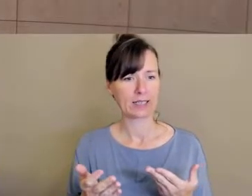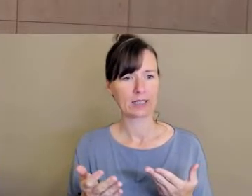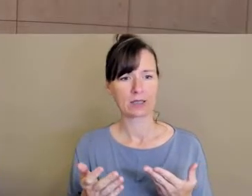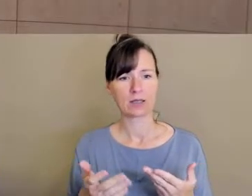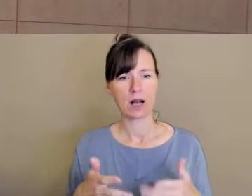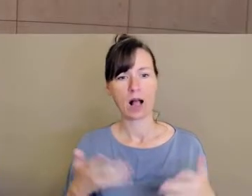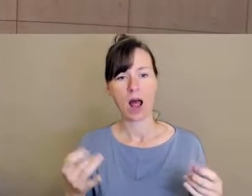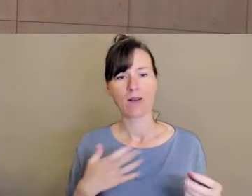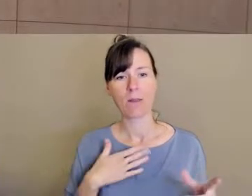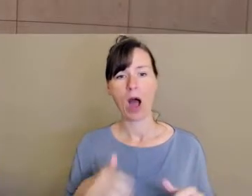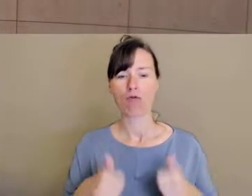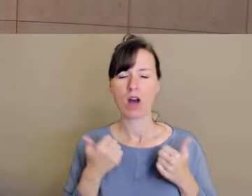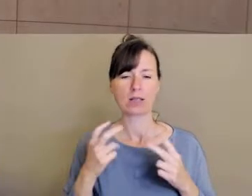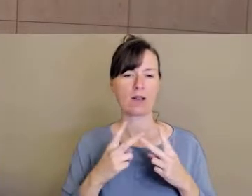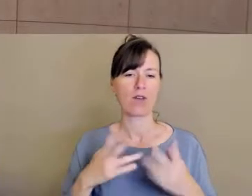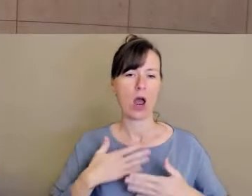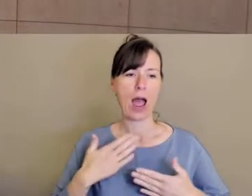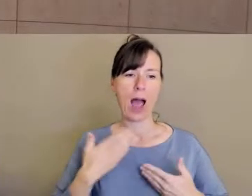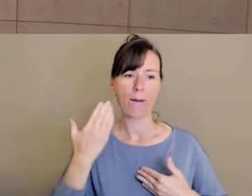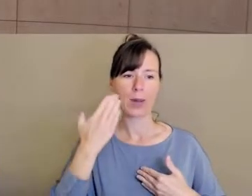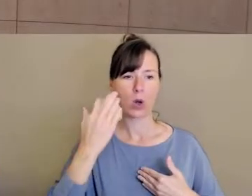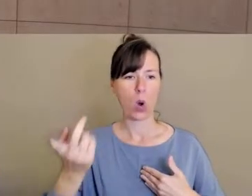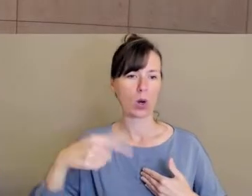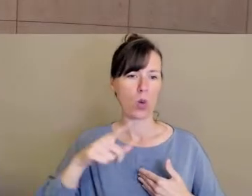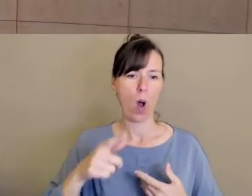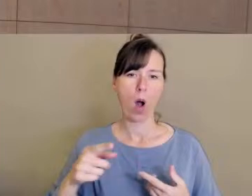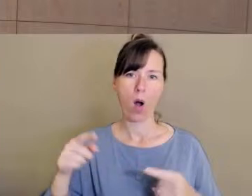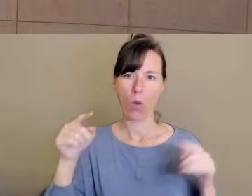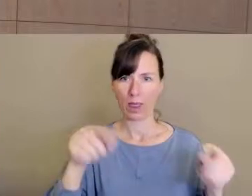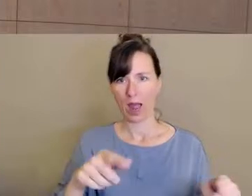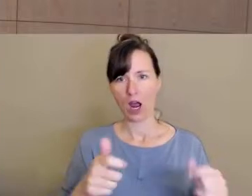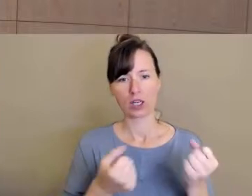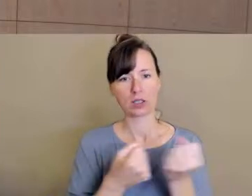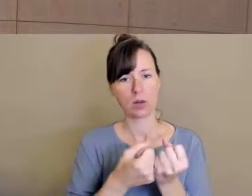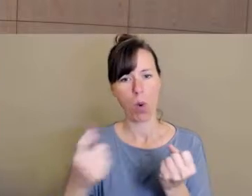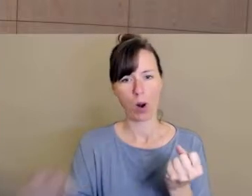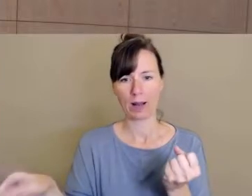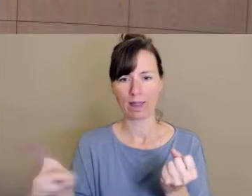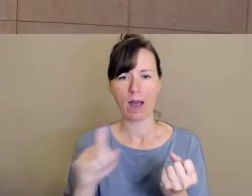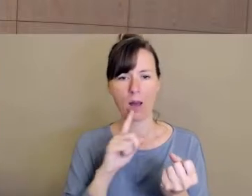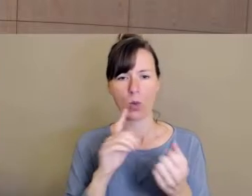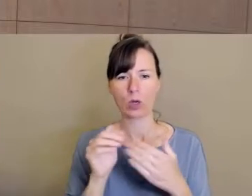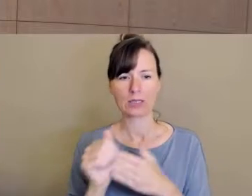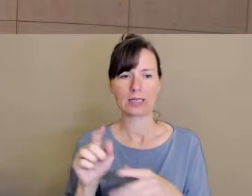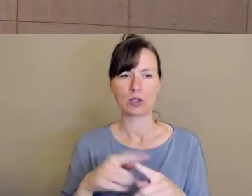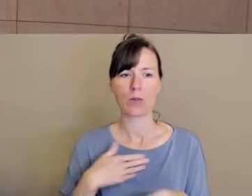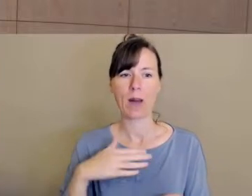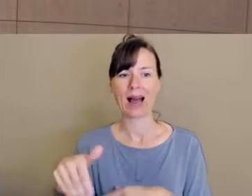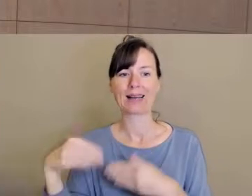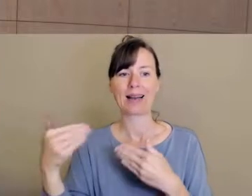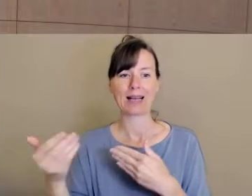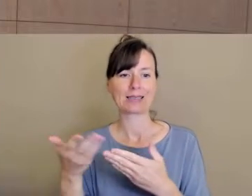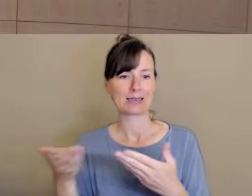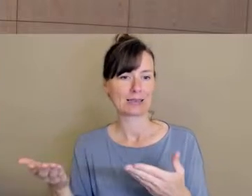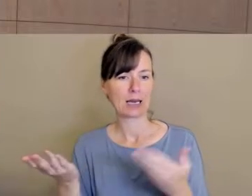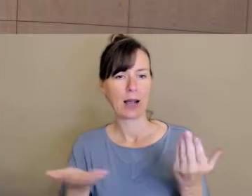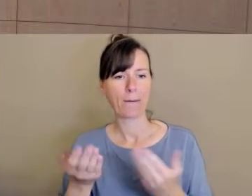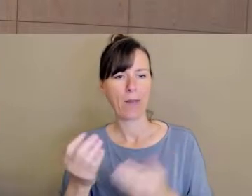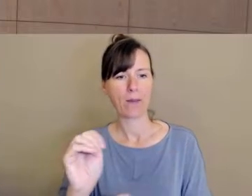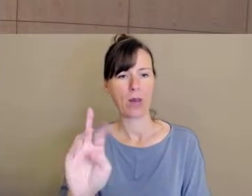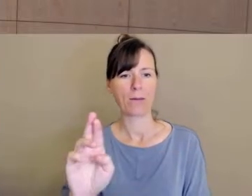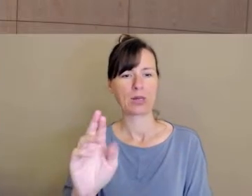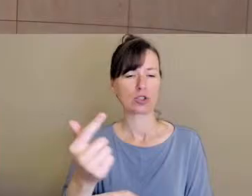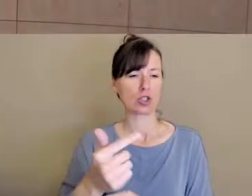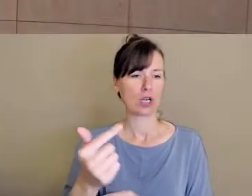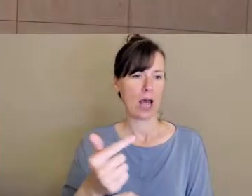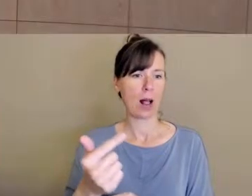there, supporting them. And which leads to my next thing. Is there any way that maybe Mr. Galloway, we can enter, like,